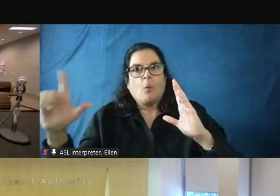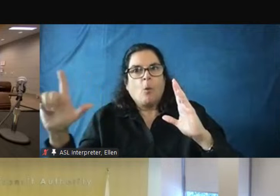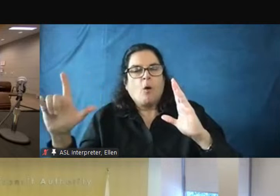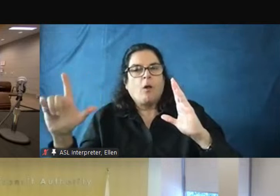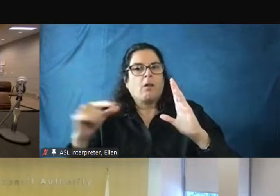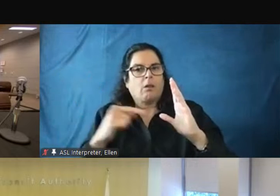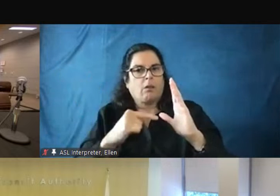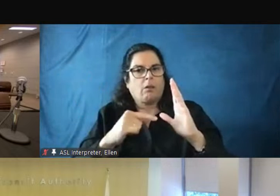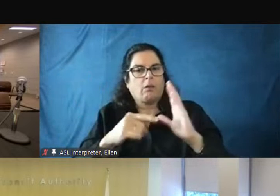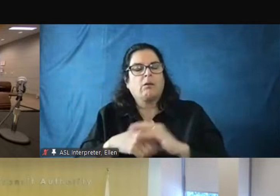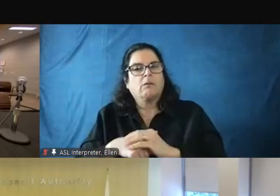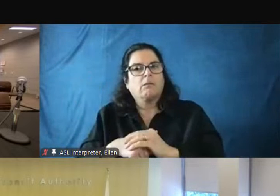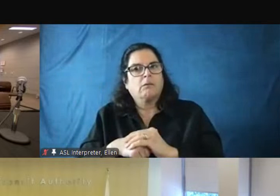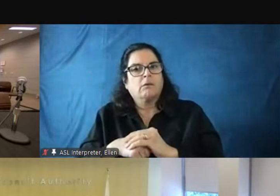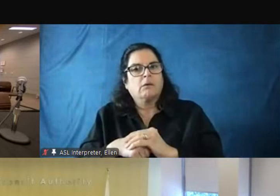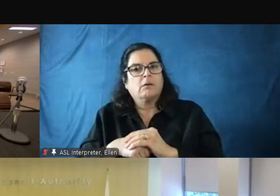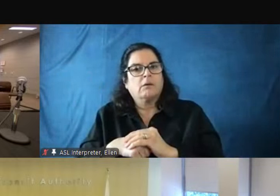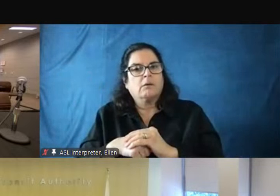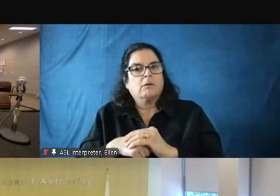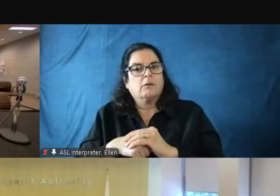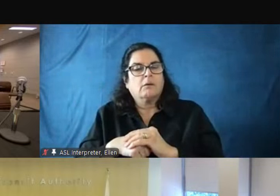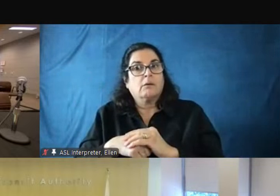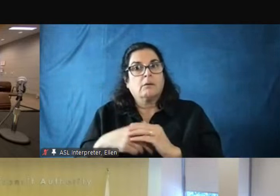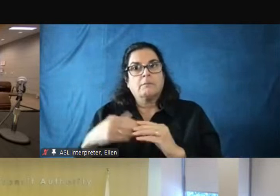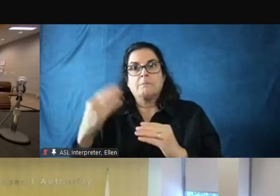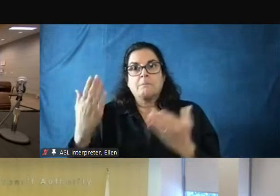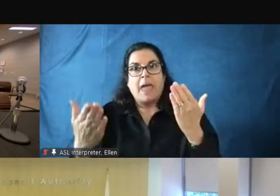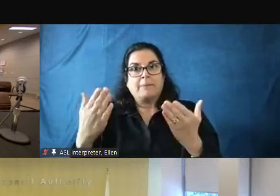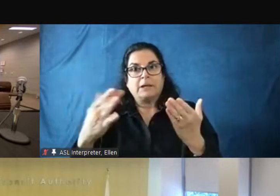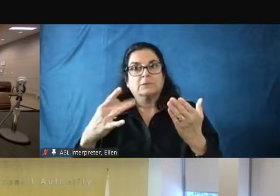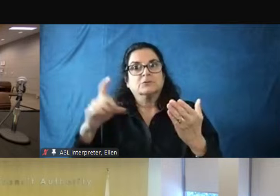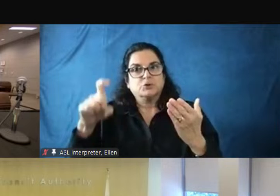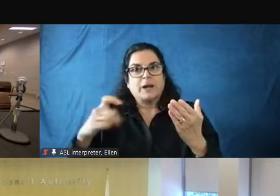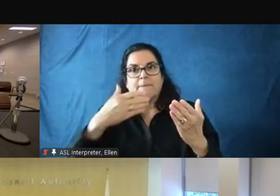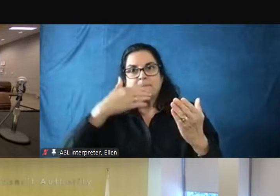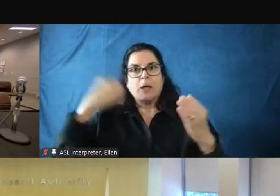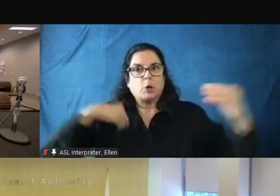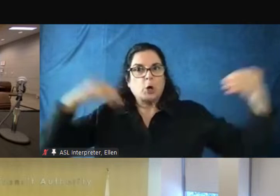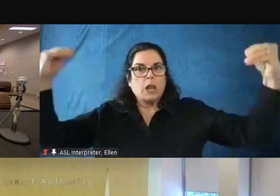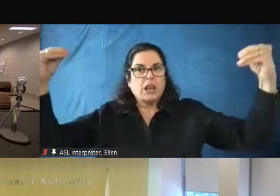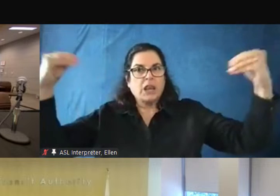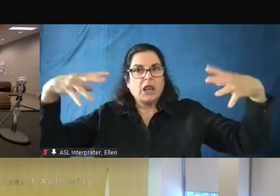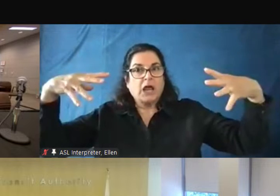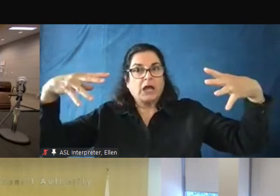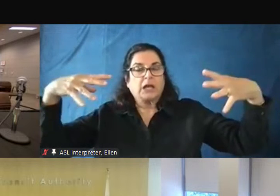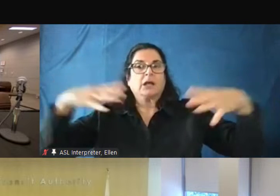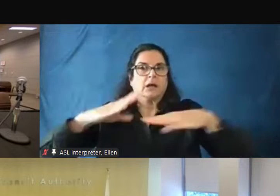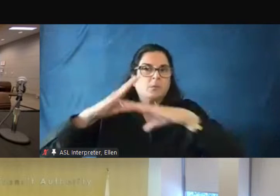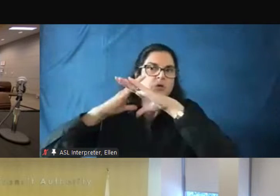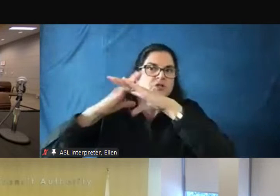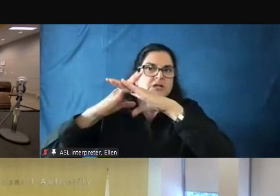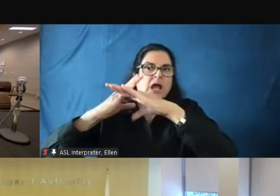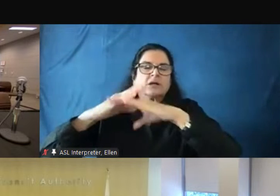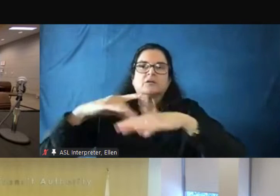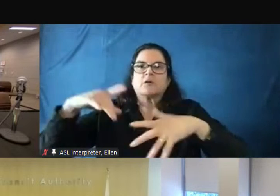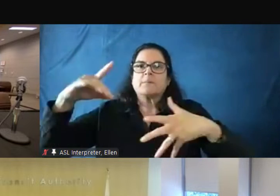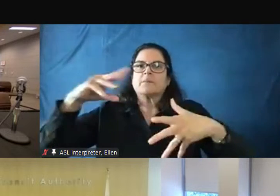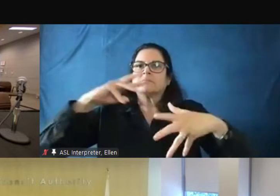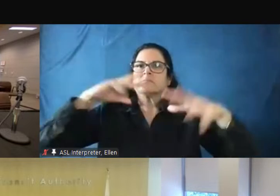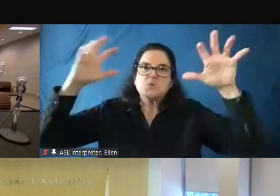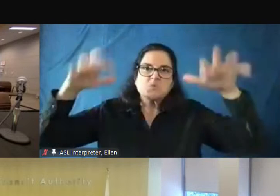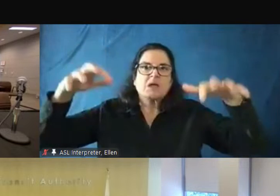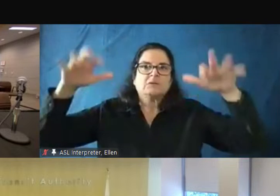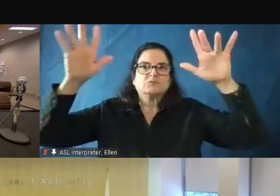some being able to highlight it with some better lighting and actually contain it to protect it from elements a little differently. So it does have some aspects around that.